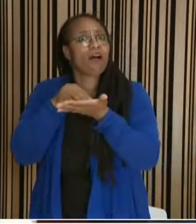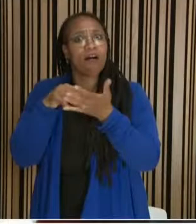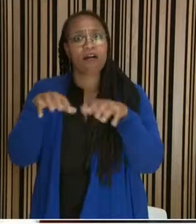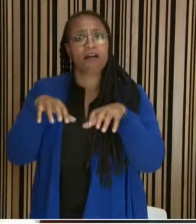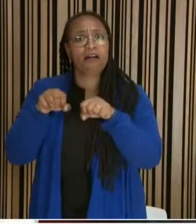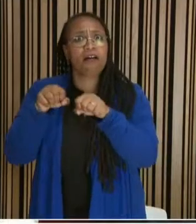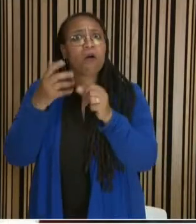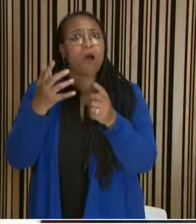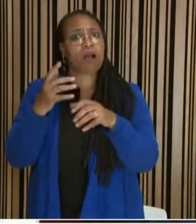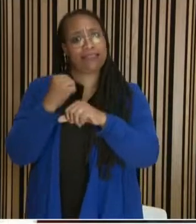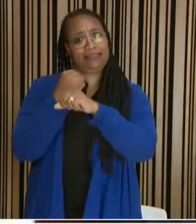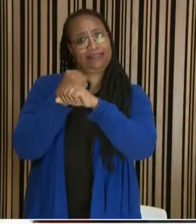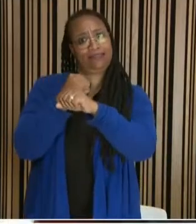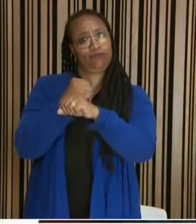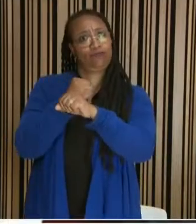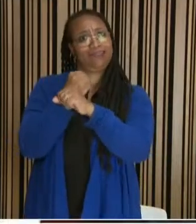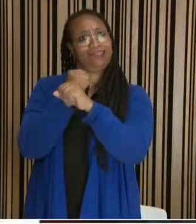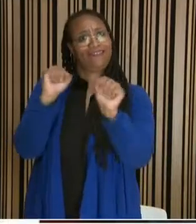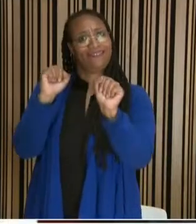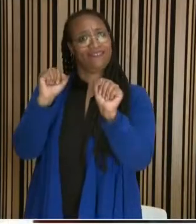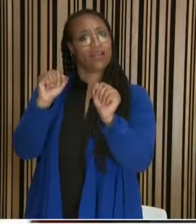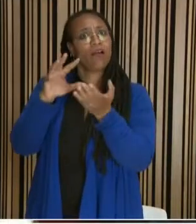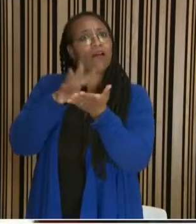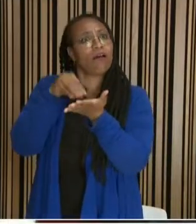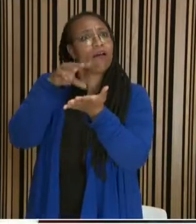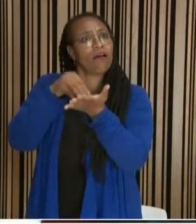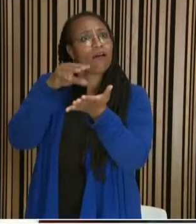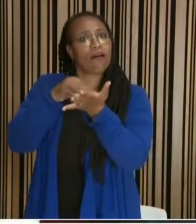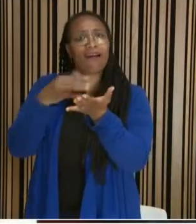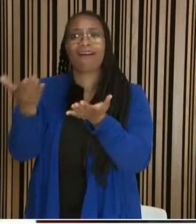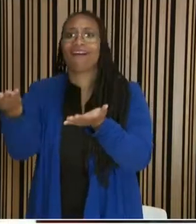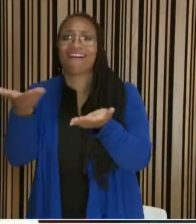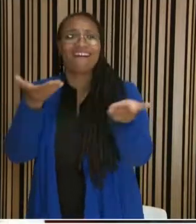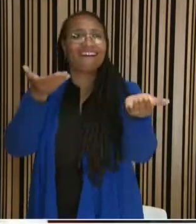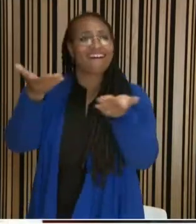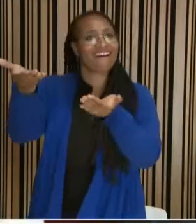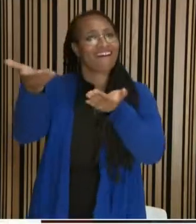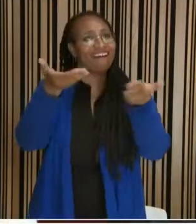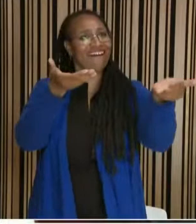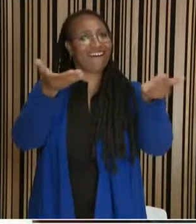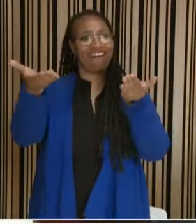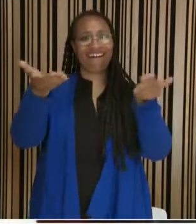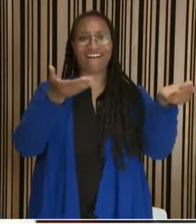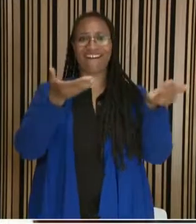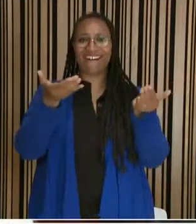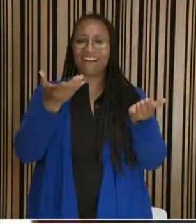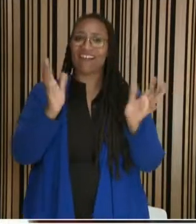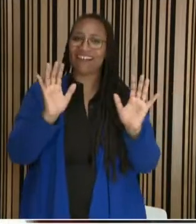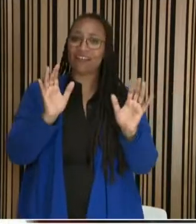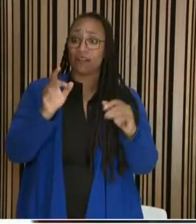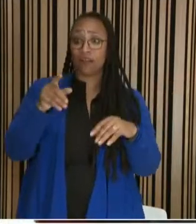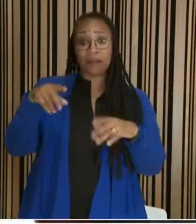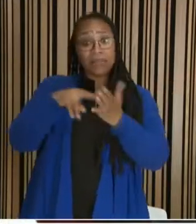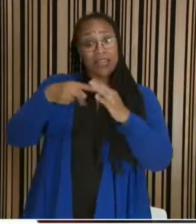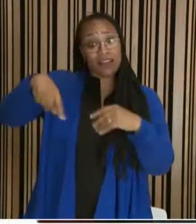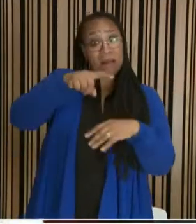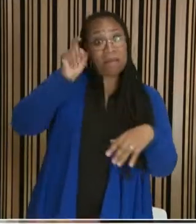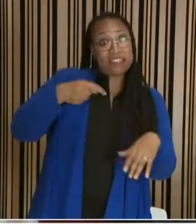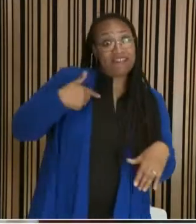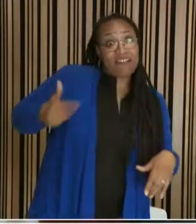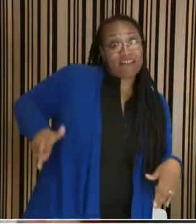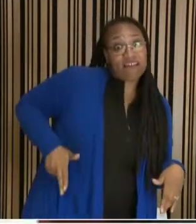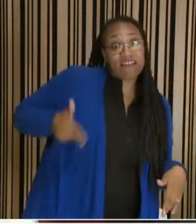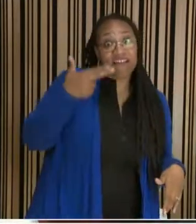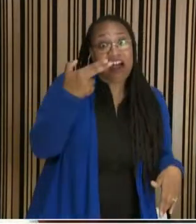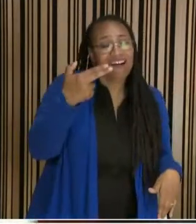guards without weapons. They go and check alarms, as an example. They go and check alarms, and you know, if the door's not broken and it's something running